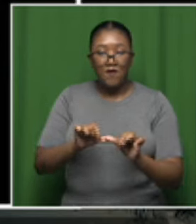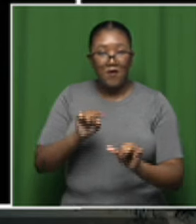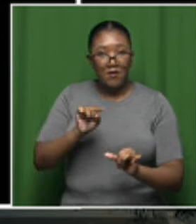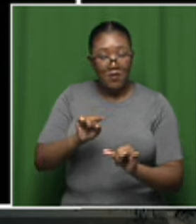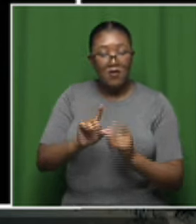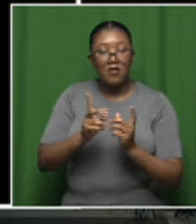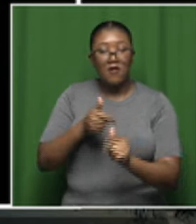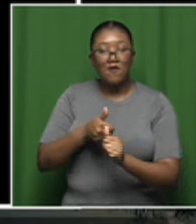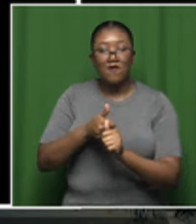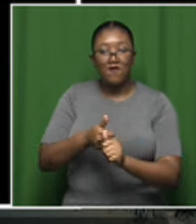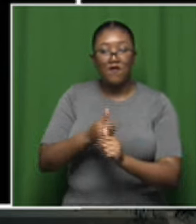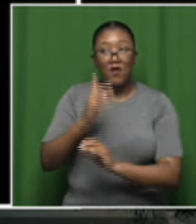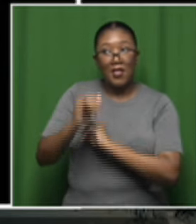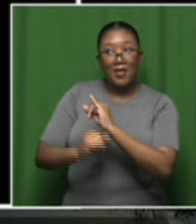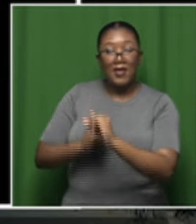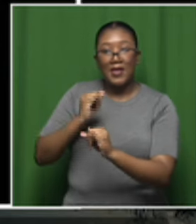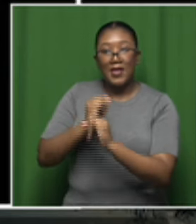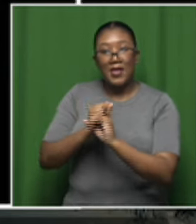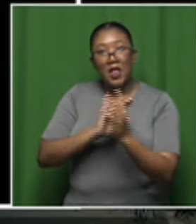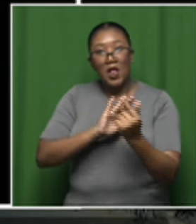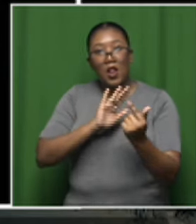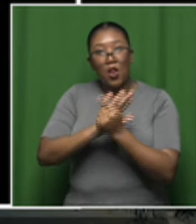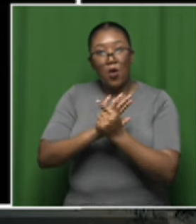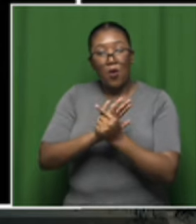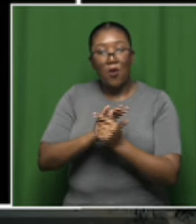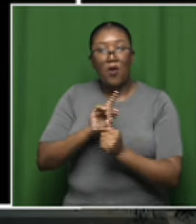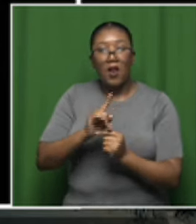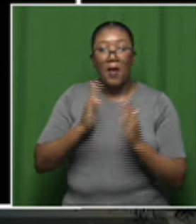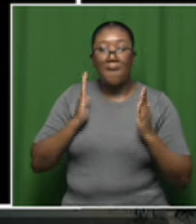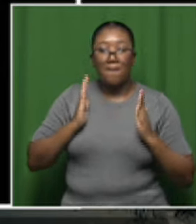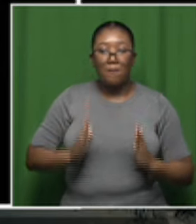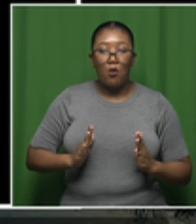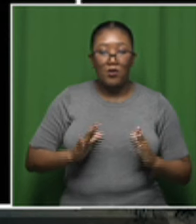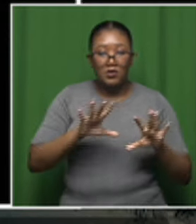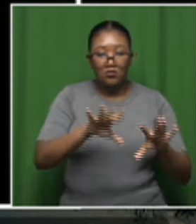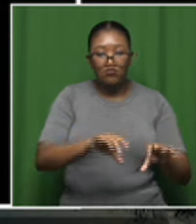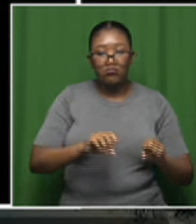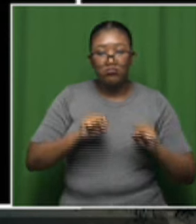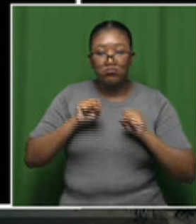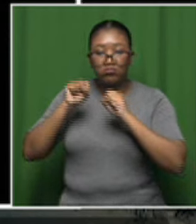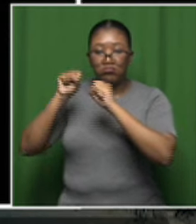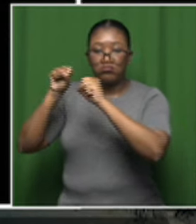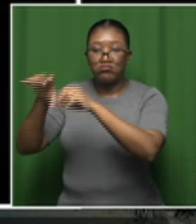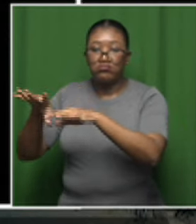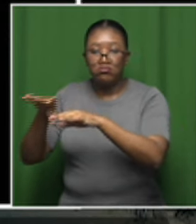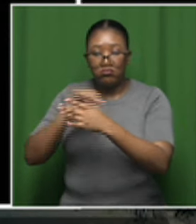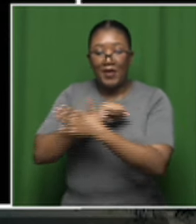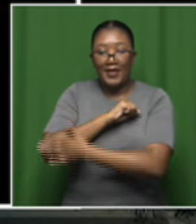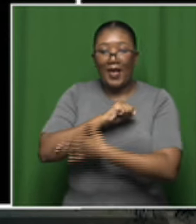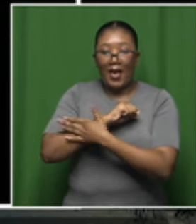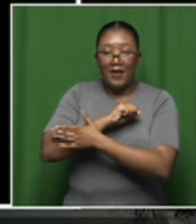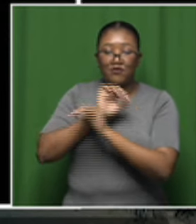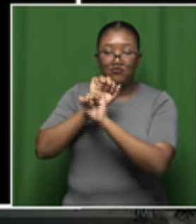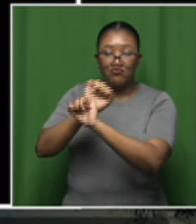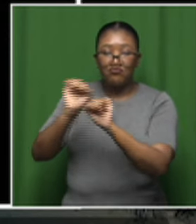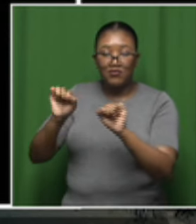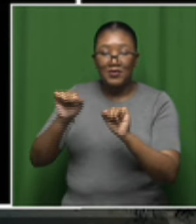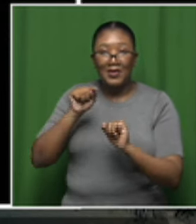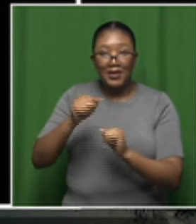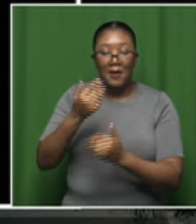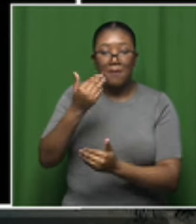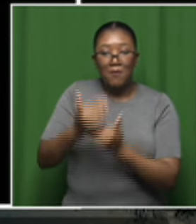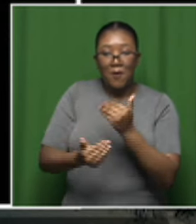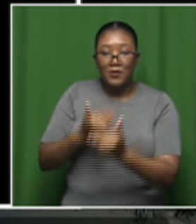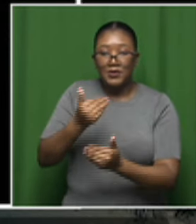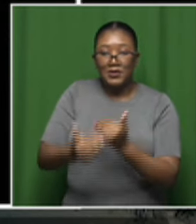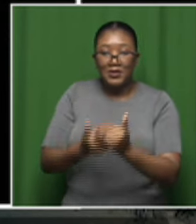international law in terms of repatriation of bodies, particularly in this case where the United Nations is involved, because it